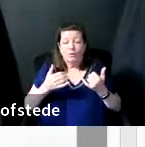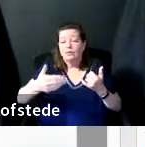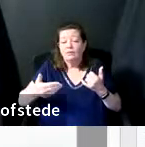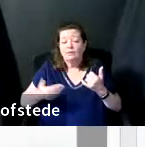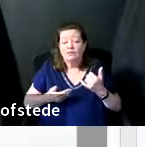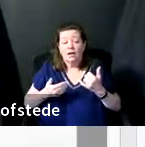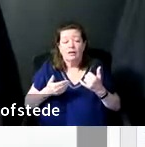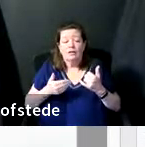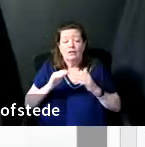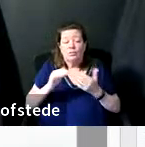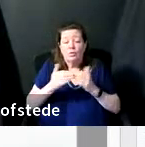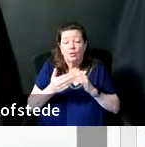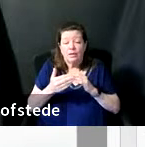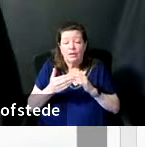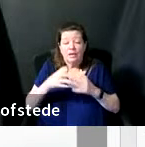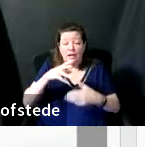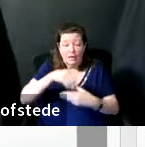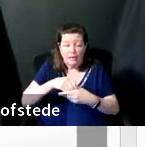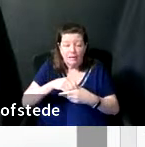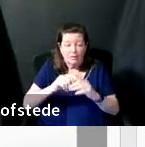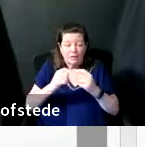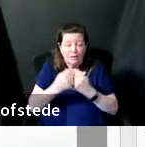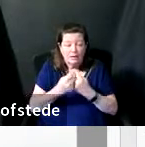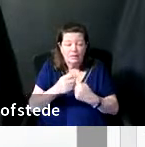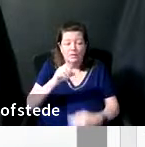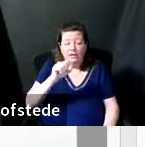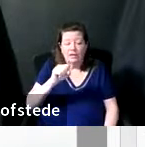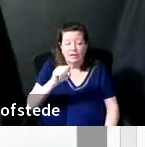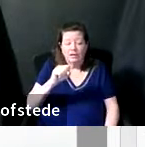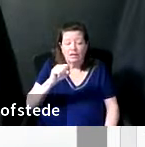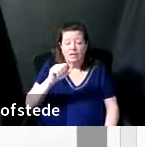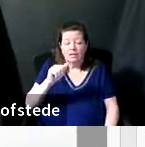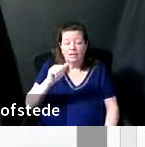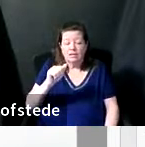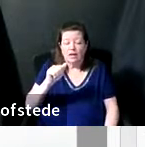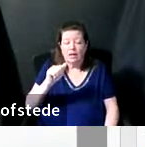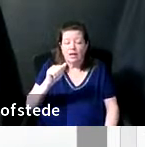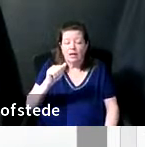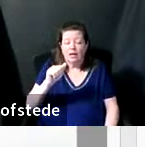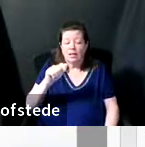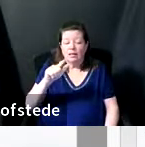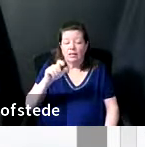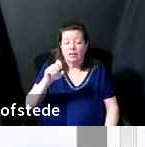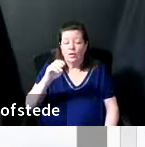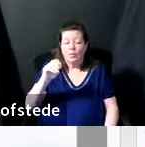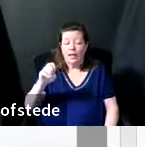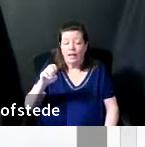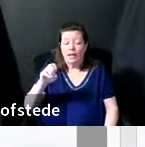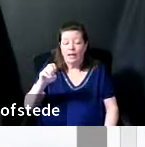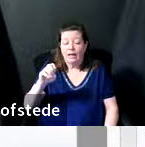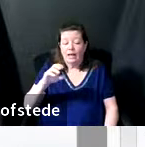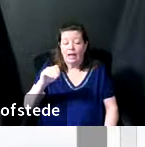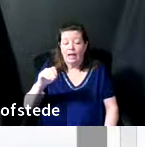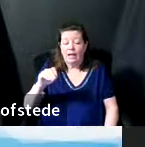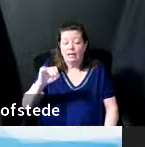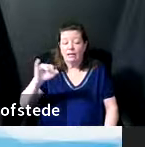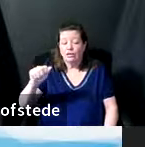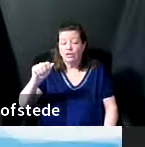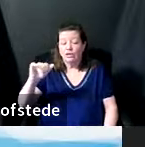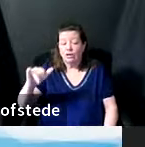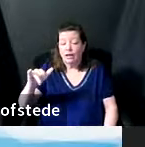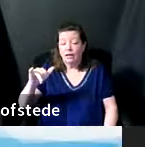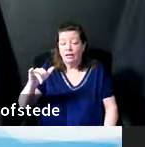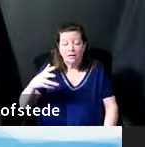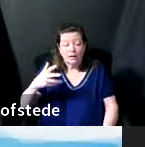engagement team, Salome and Brian, to give us, or Jay, my apologies, to give us an update